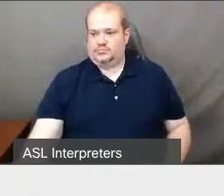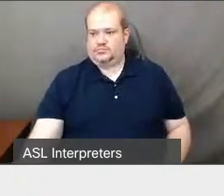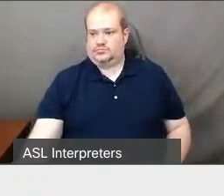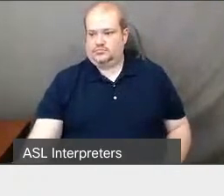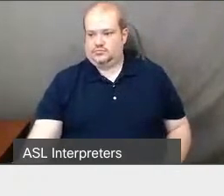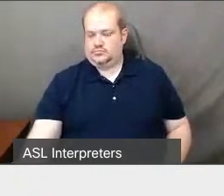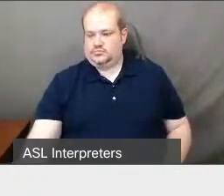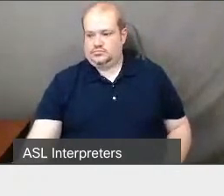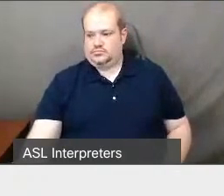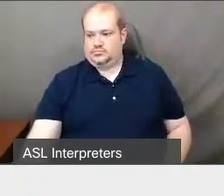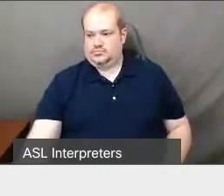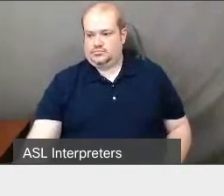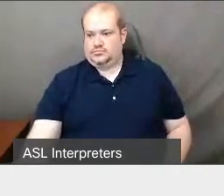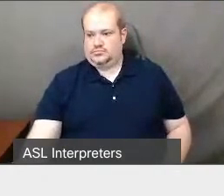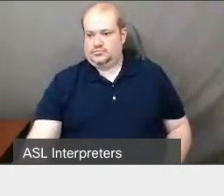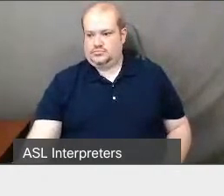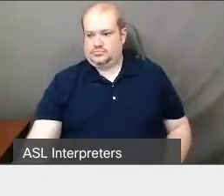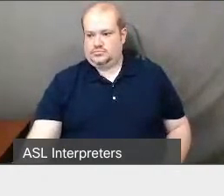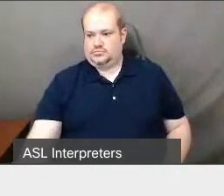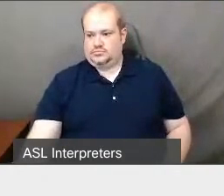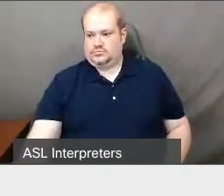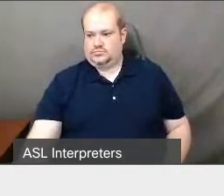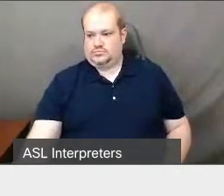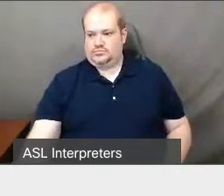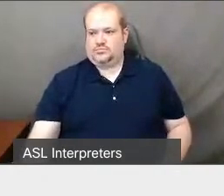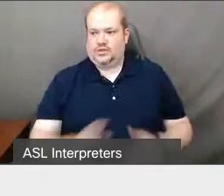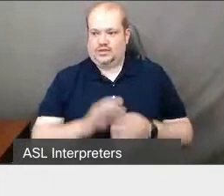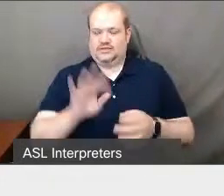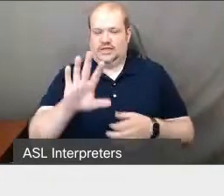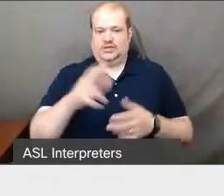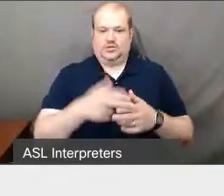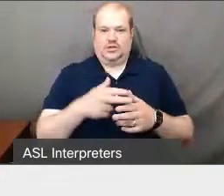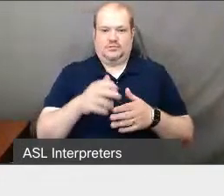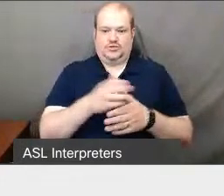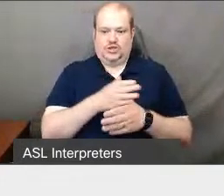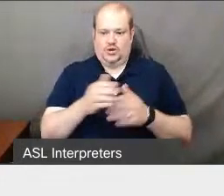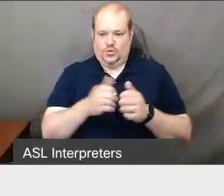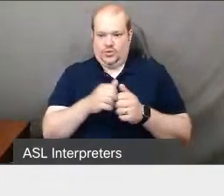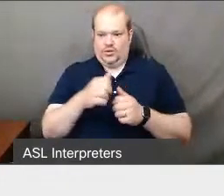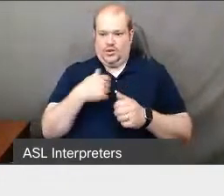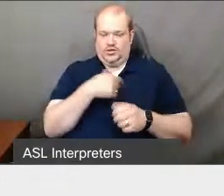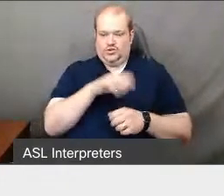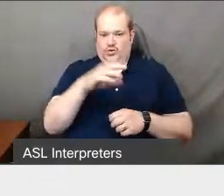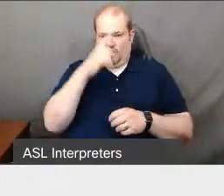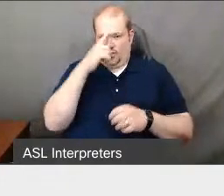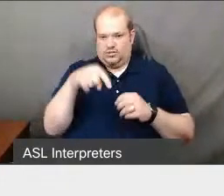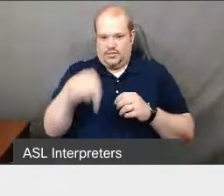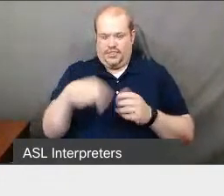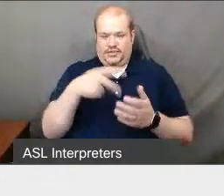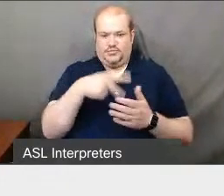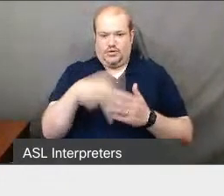You will approach the podium and state your name and share with us your thoughts on the project.